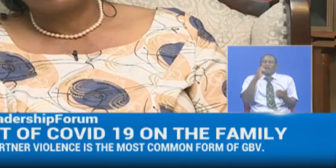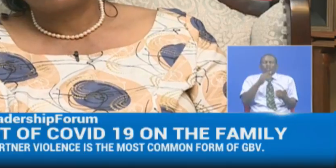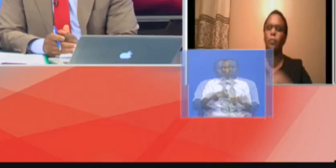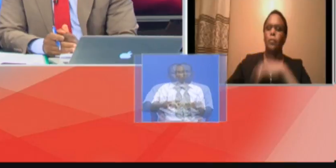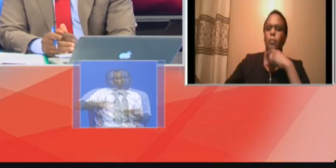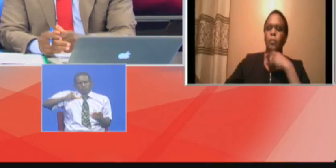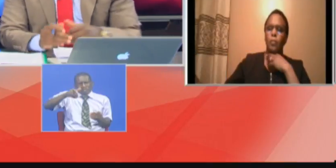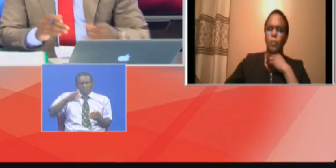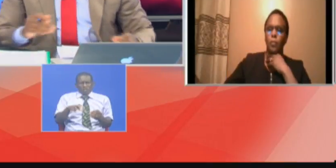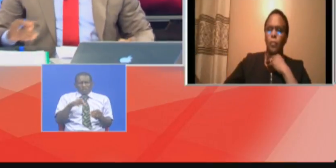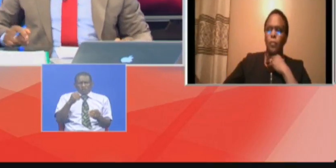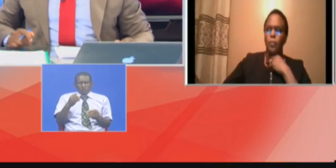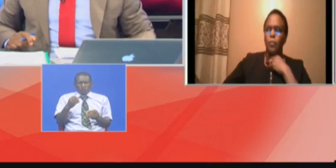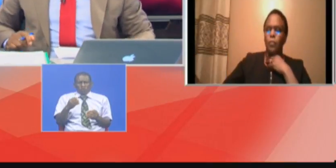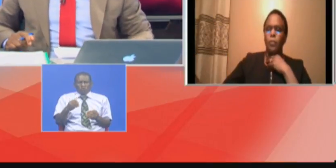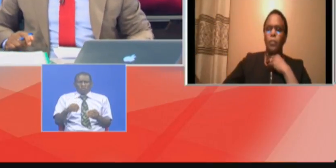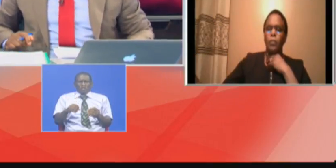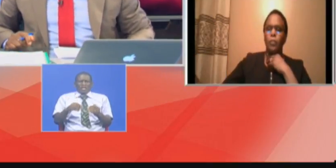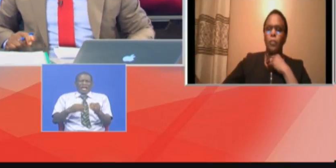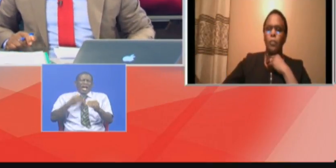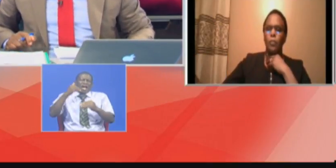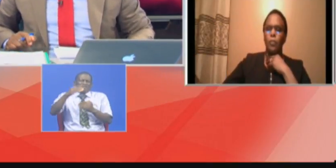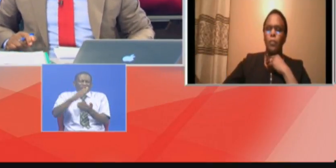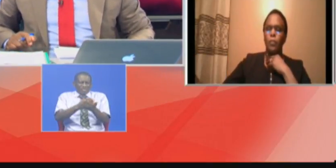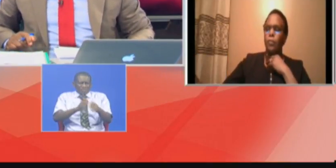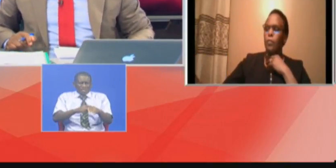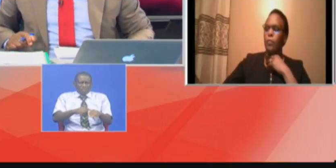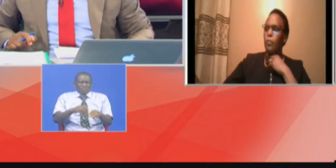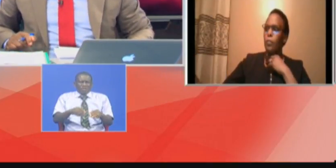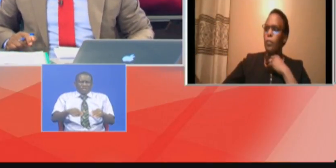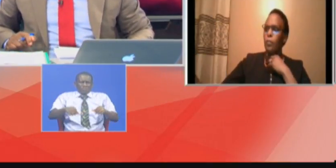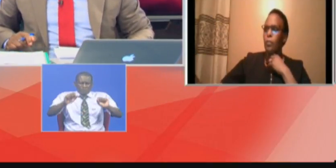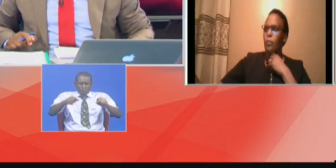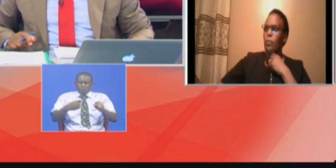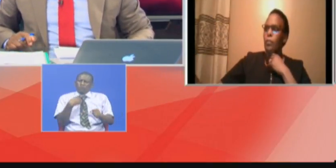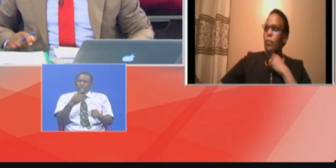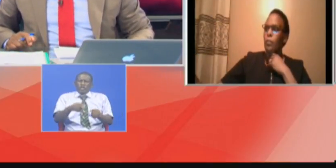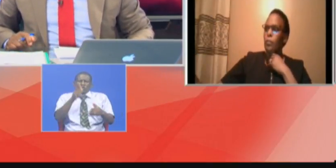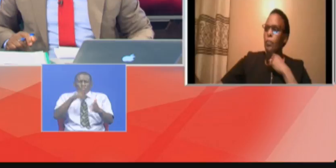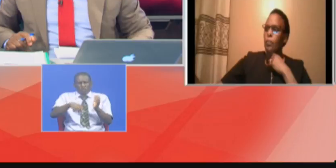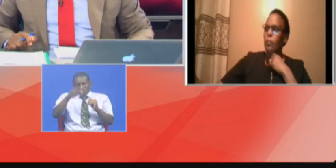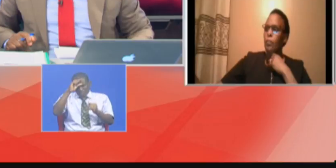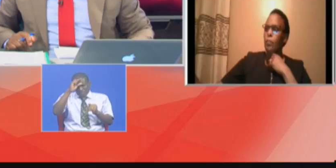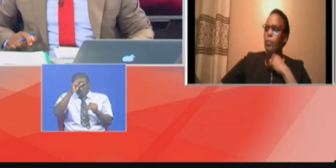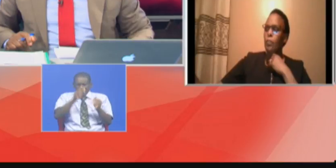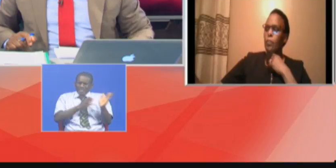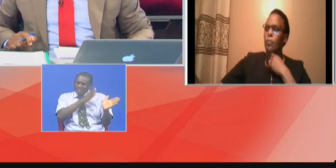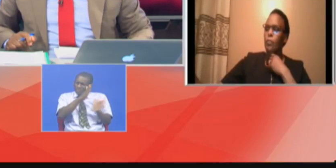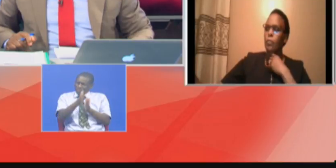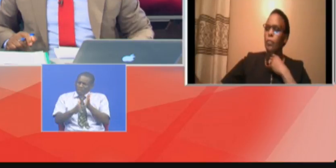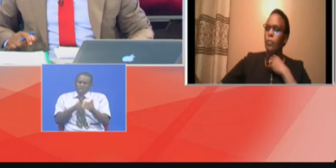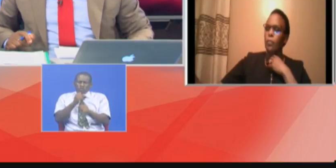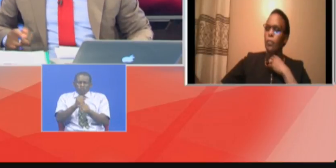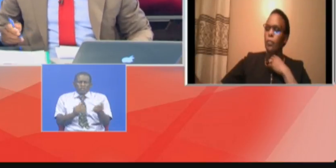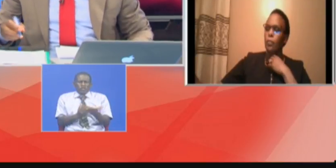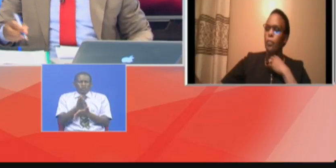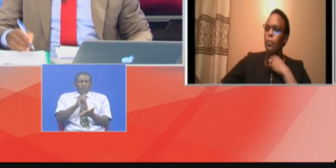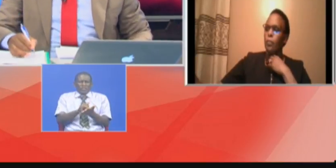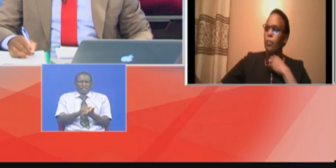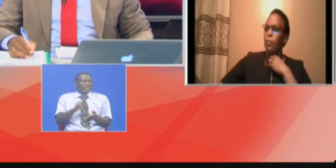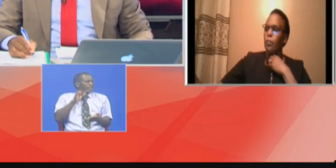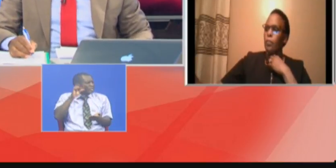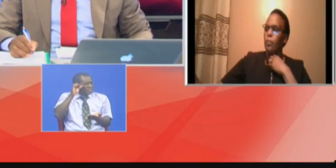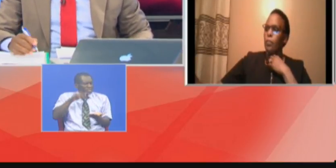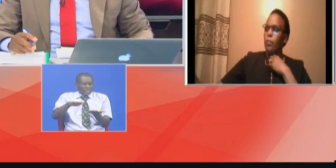you. So at a later stage, maybe I should be able to tell you what the government put in place to ensure that the